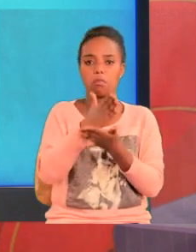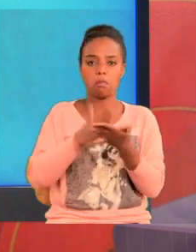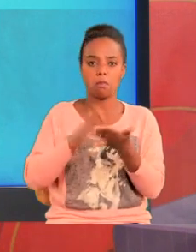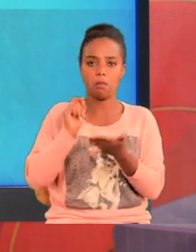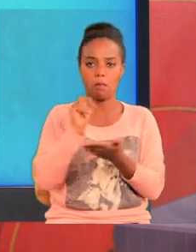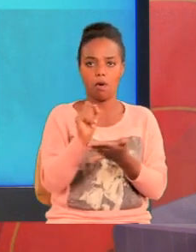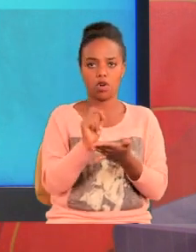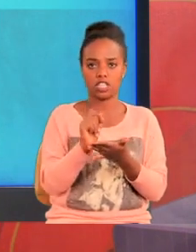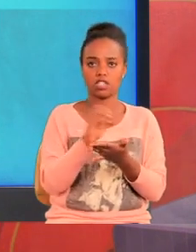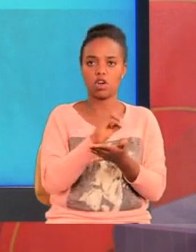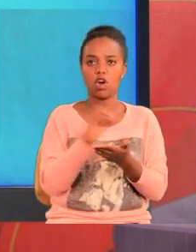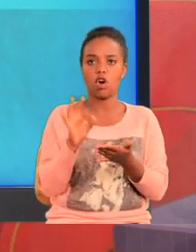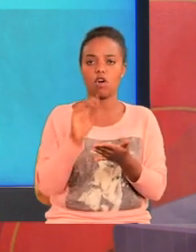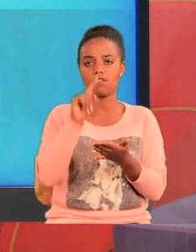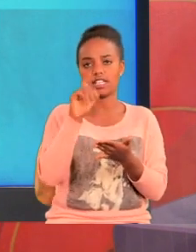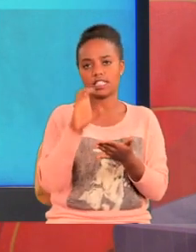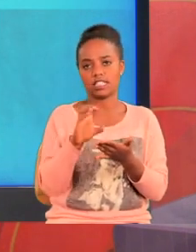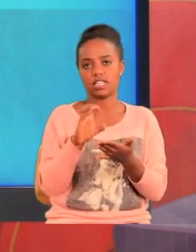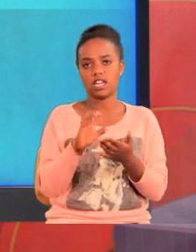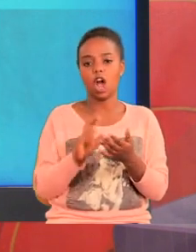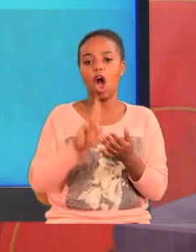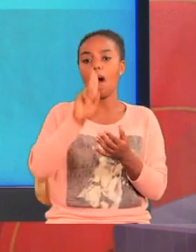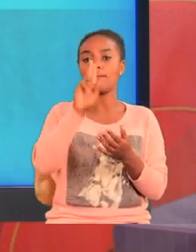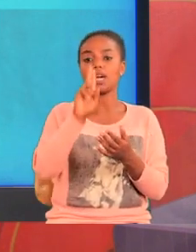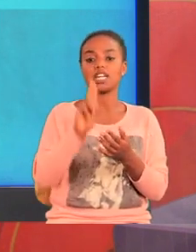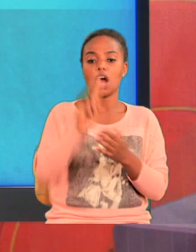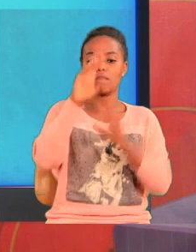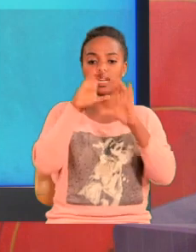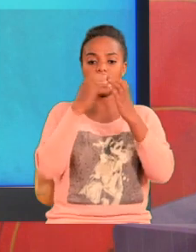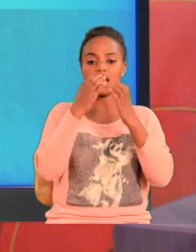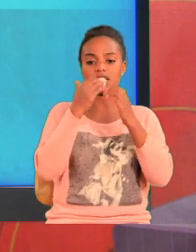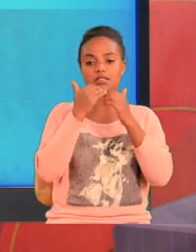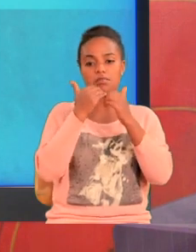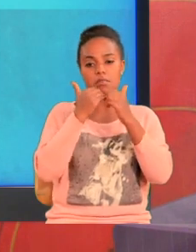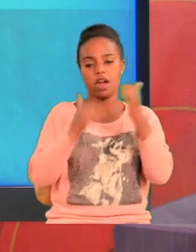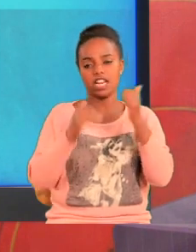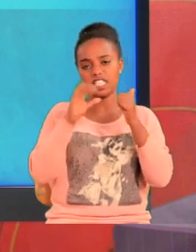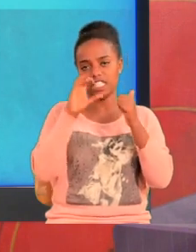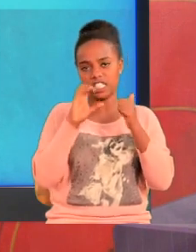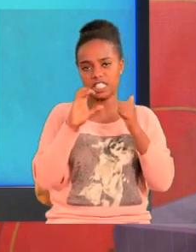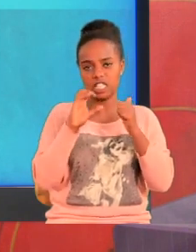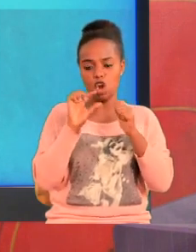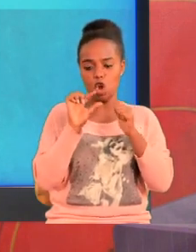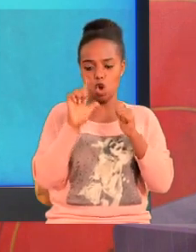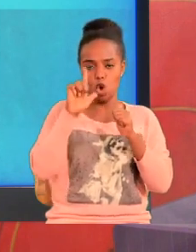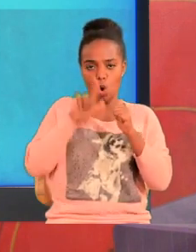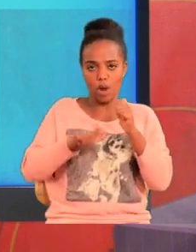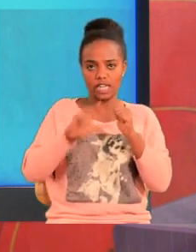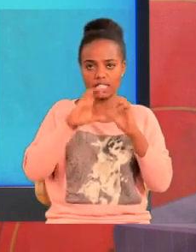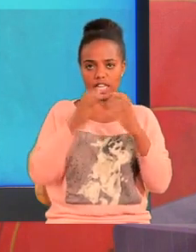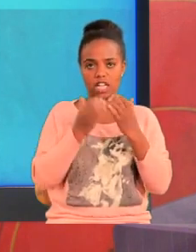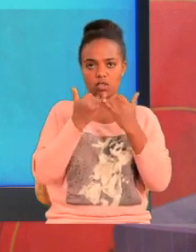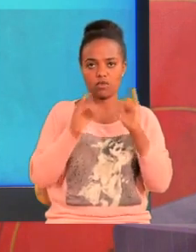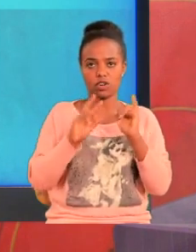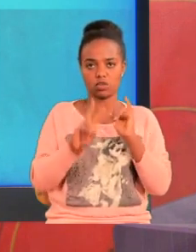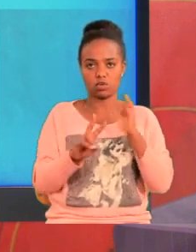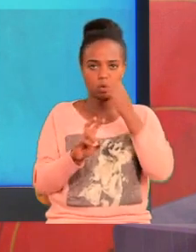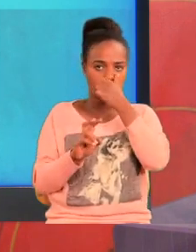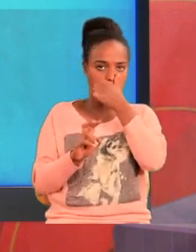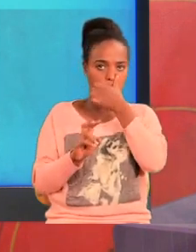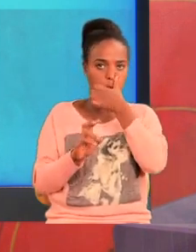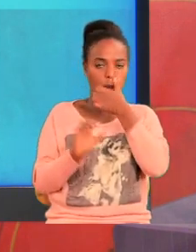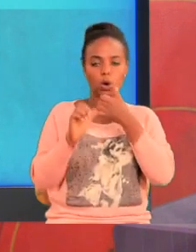add upper class limit and lower class limit and divide by 2. 0 plus 10 is this. 10 divided by 2 is